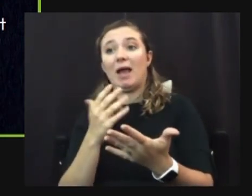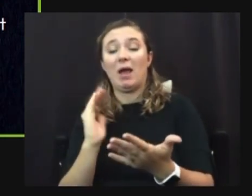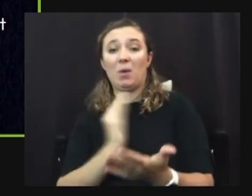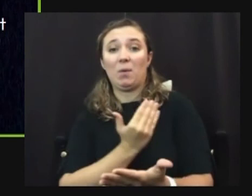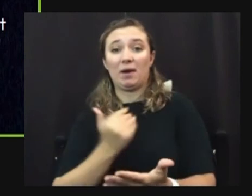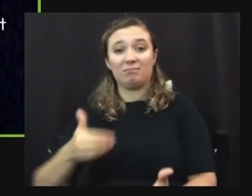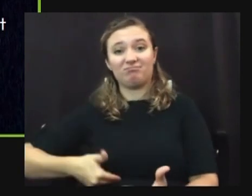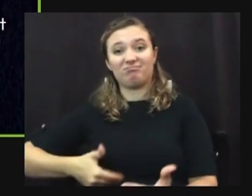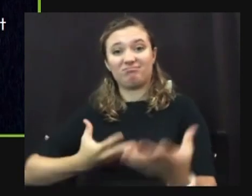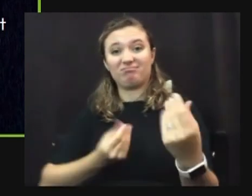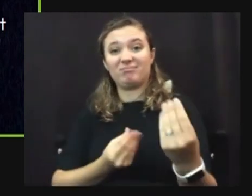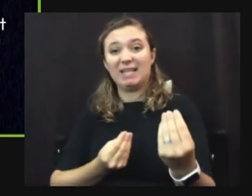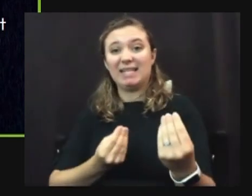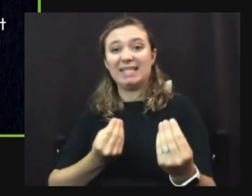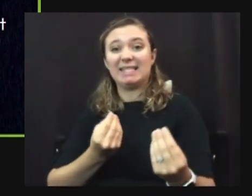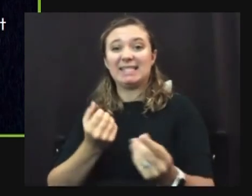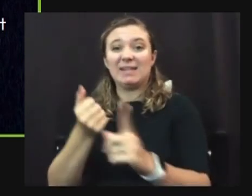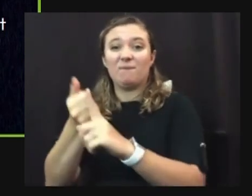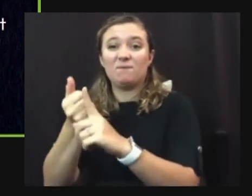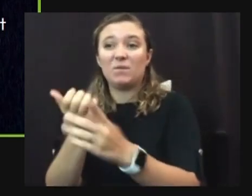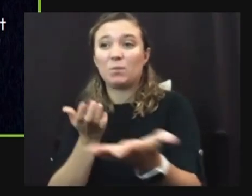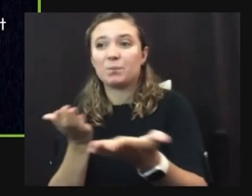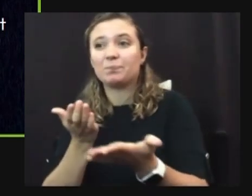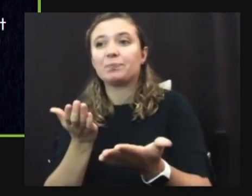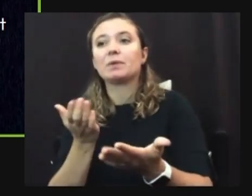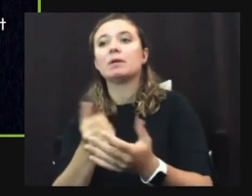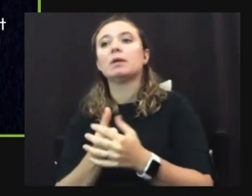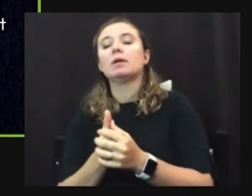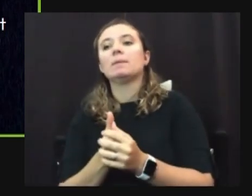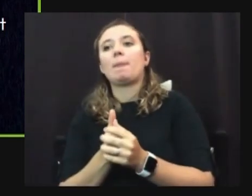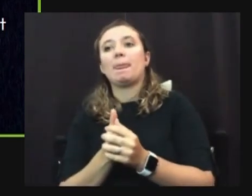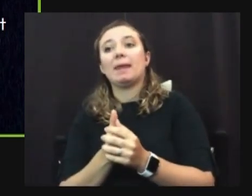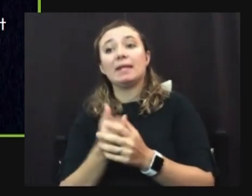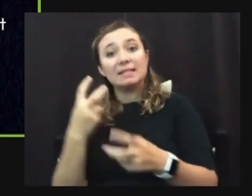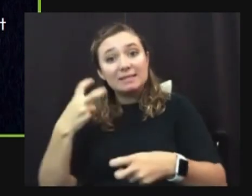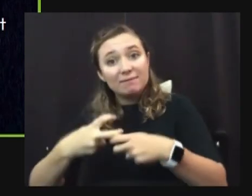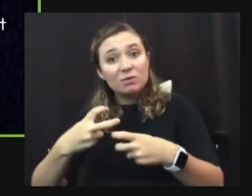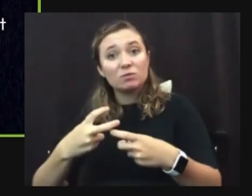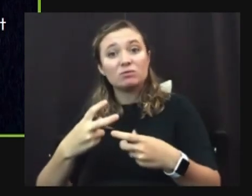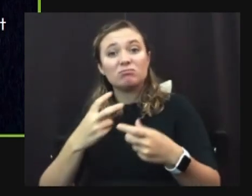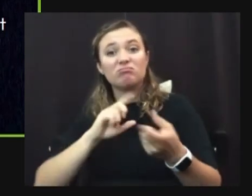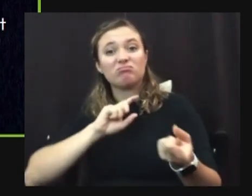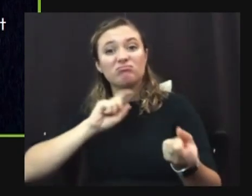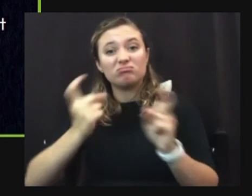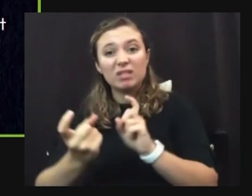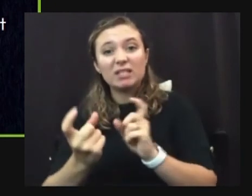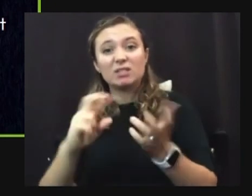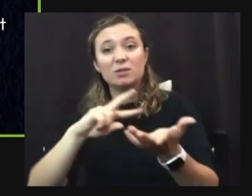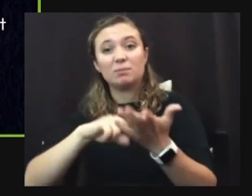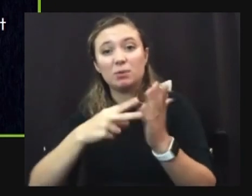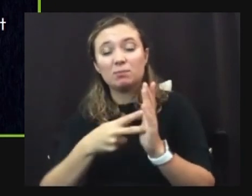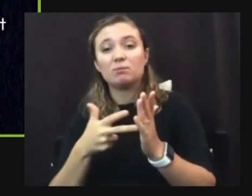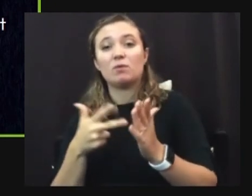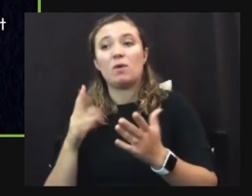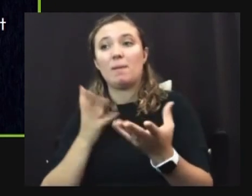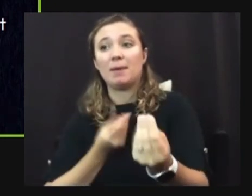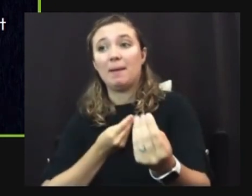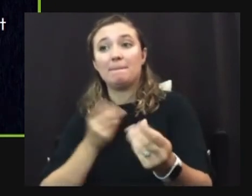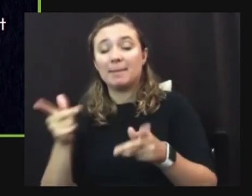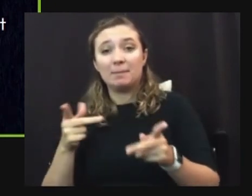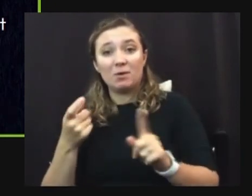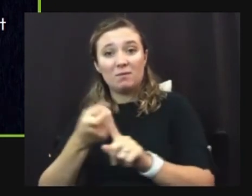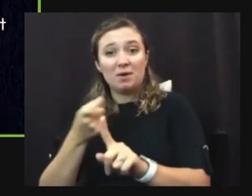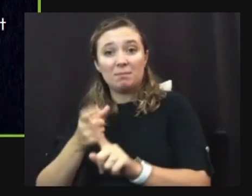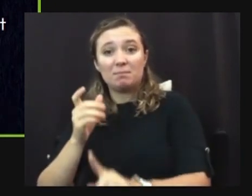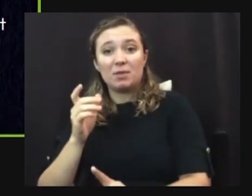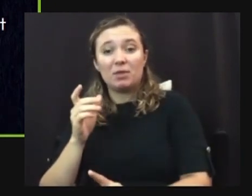Purposeful empathy is difficult. It will separate you from your former identities. People from those groups will call you a traitor. You'll lose your